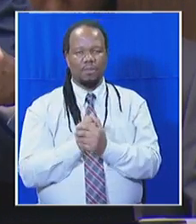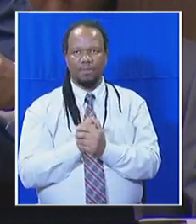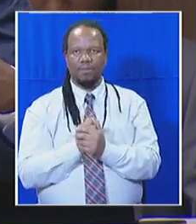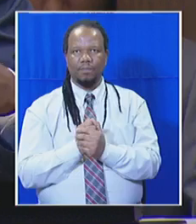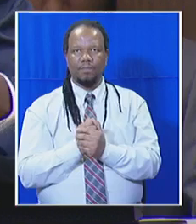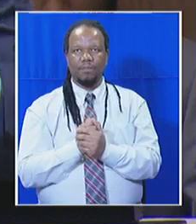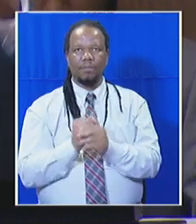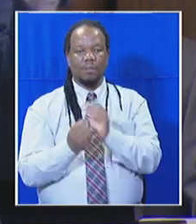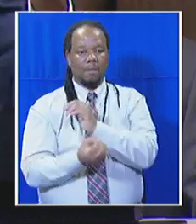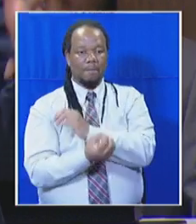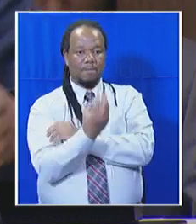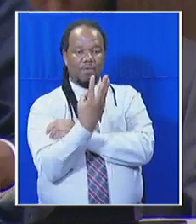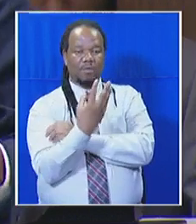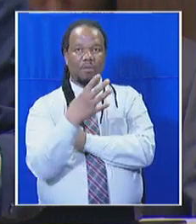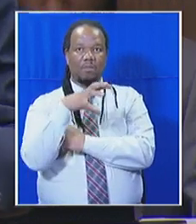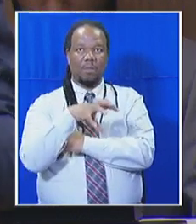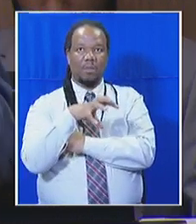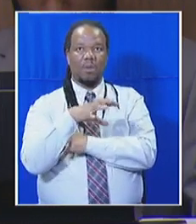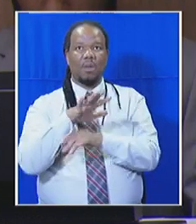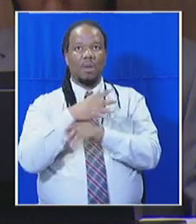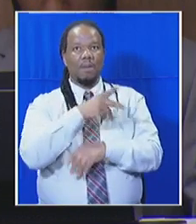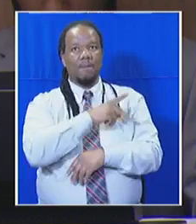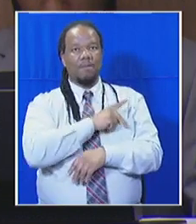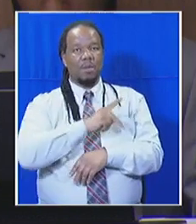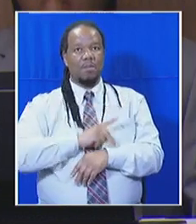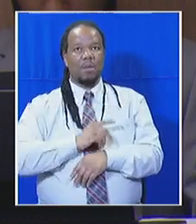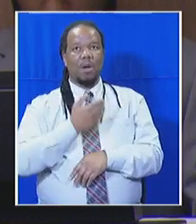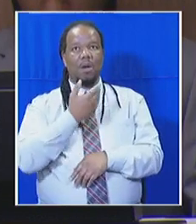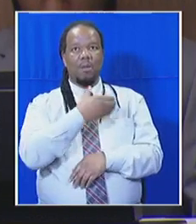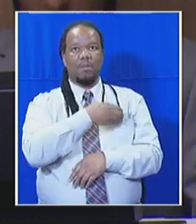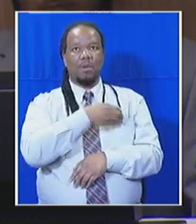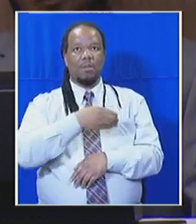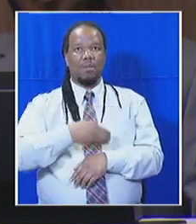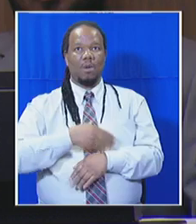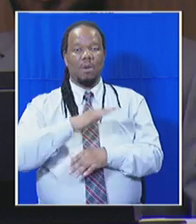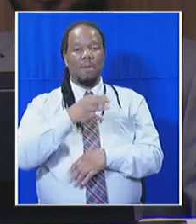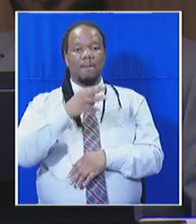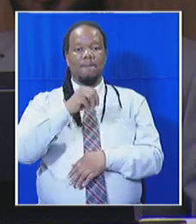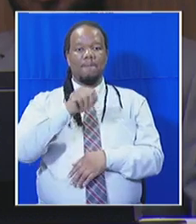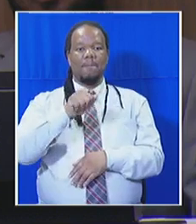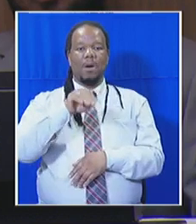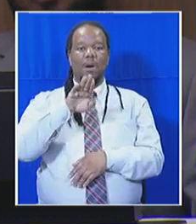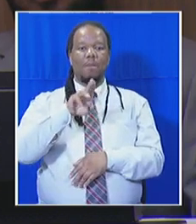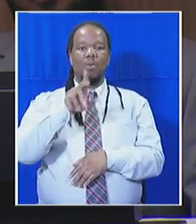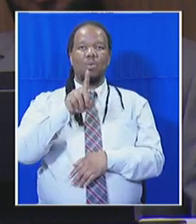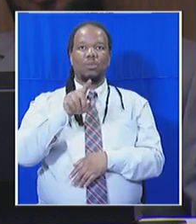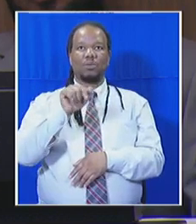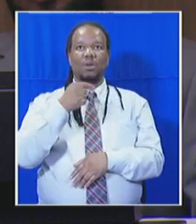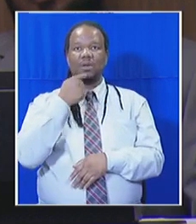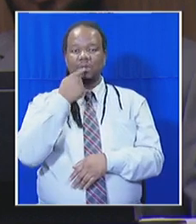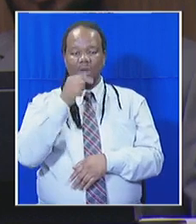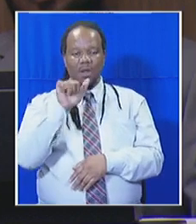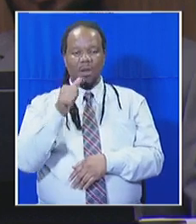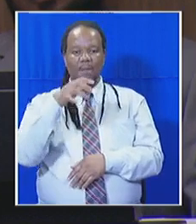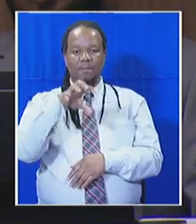the Mpumalanga province, led by the Premier League, Dr. D. Mabuza, who's on record saying that his provincial